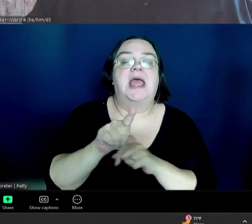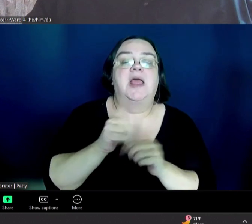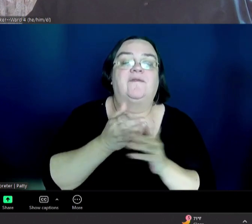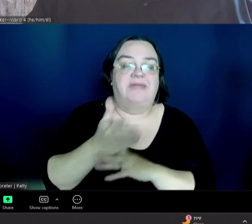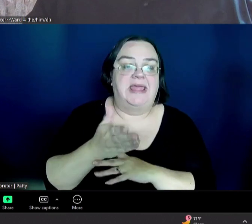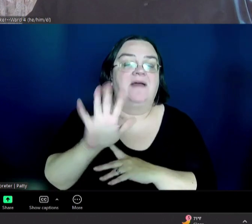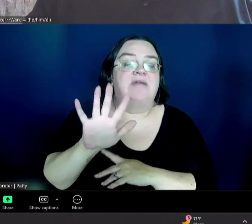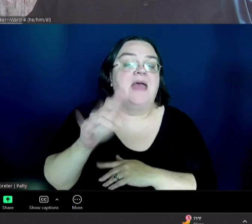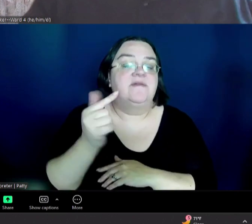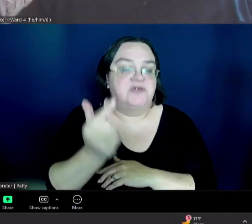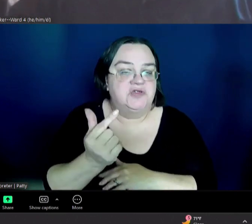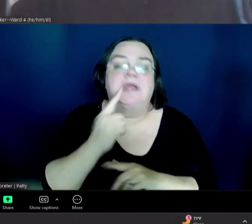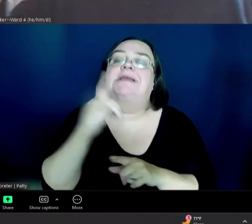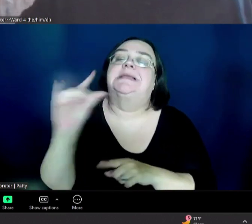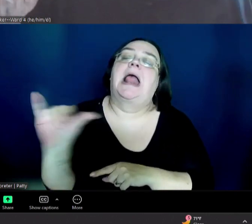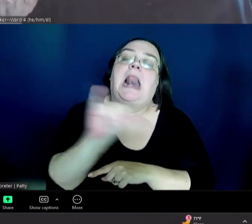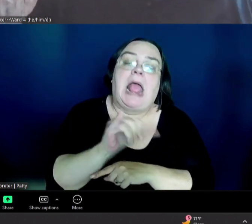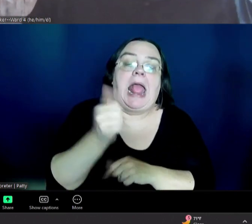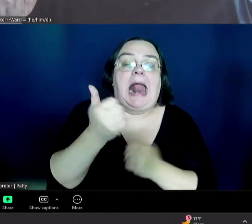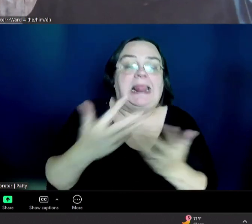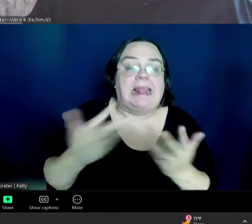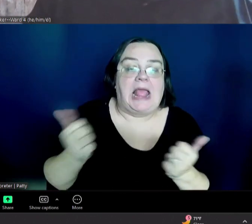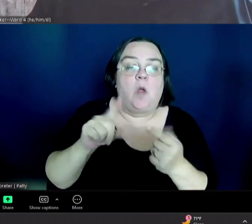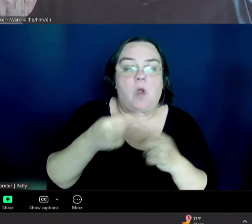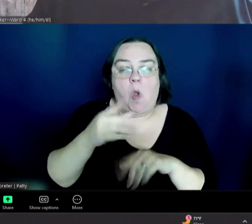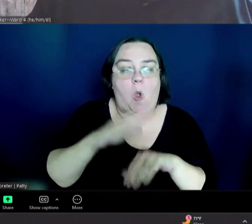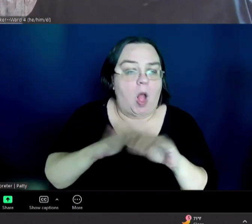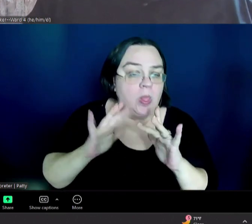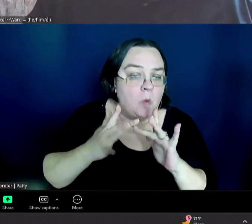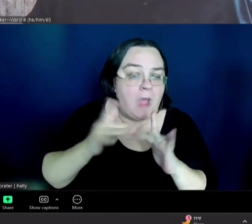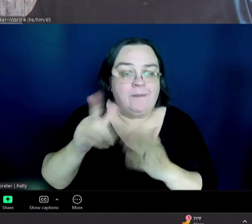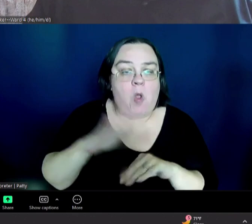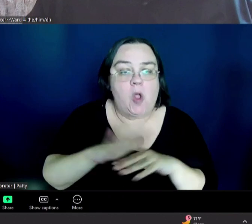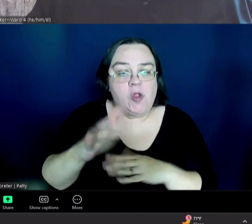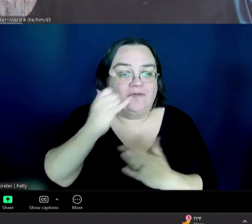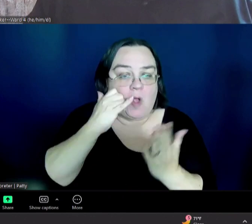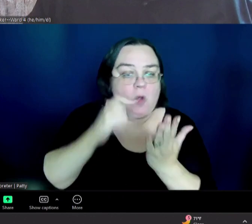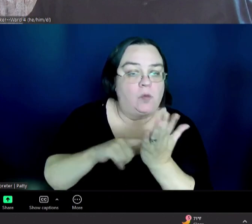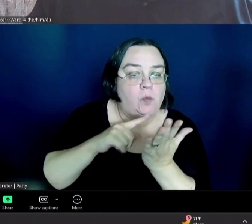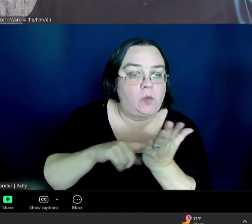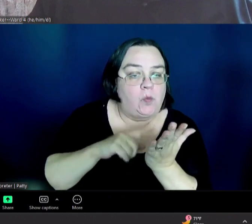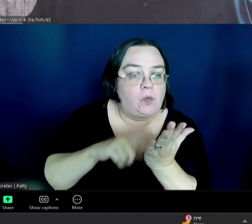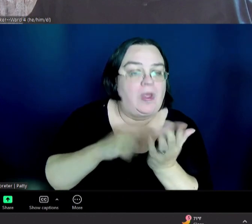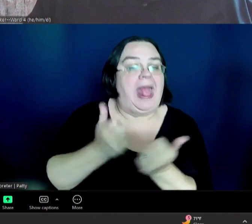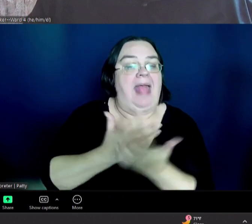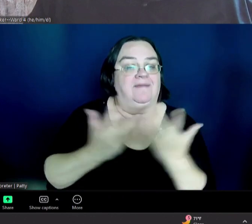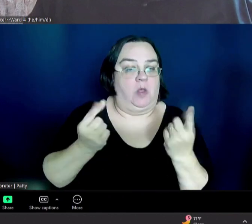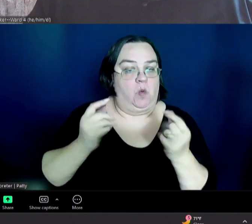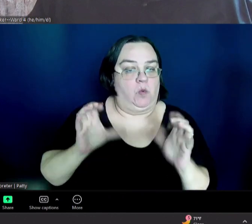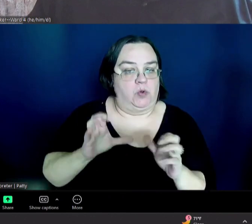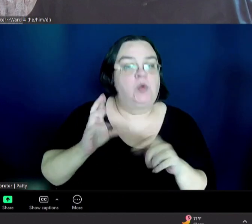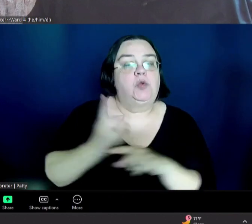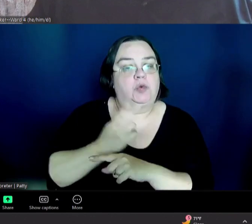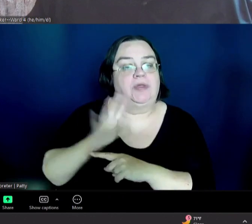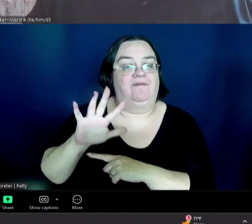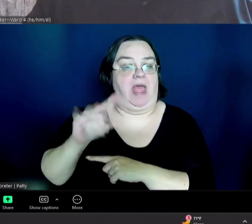just, it's like anything else when you're surfing the web, right? If you're on your phone, everything that we're doing is through 5G technology.